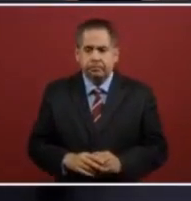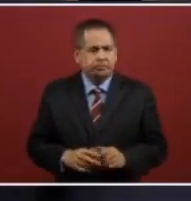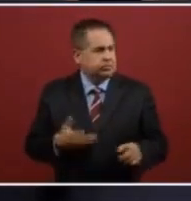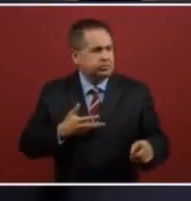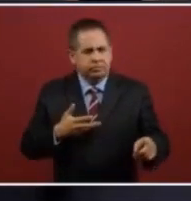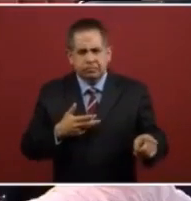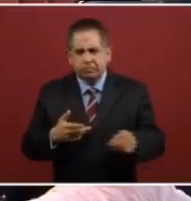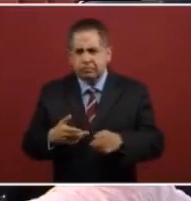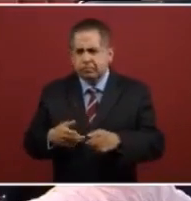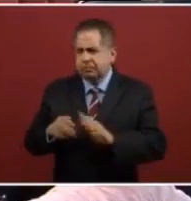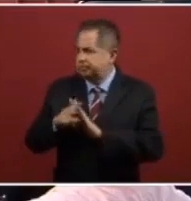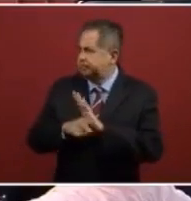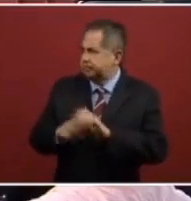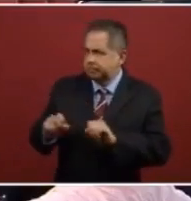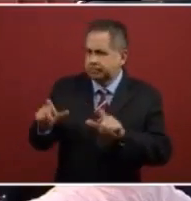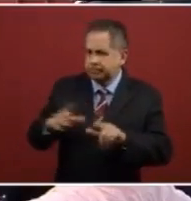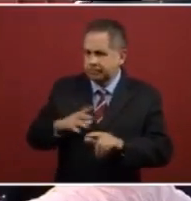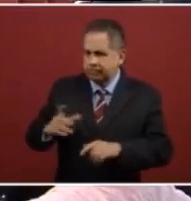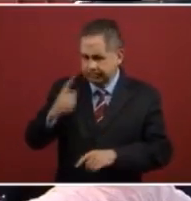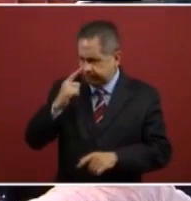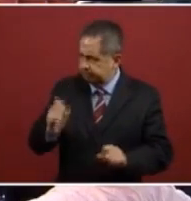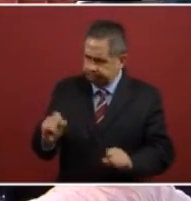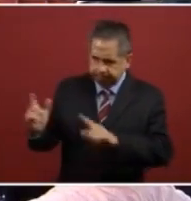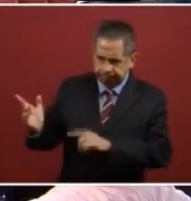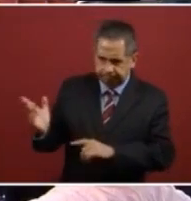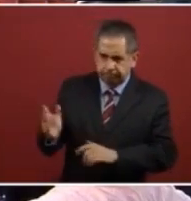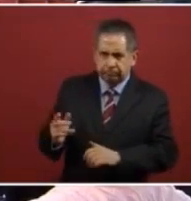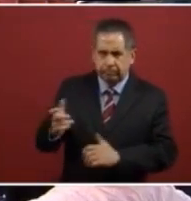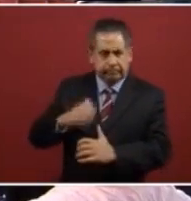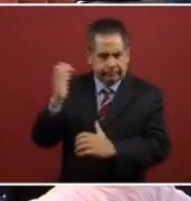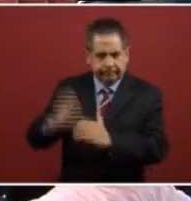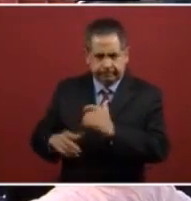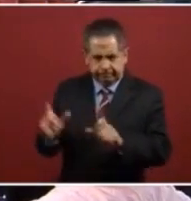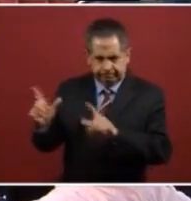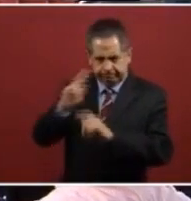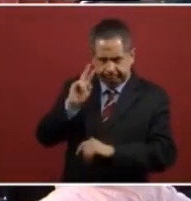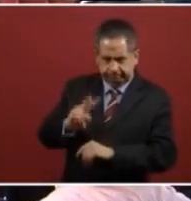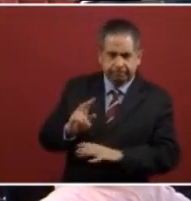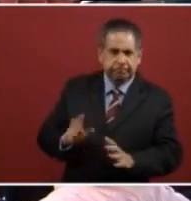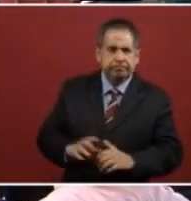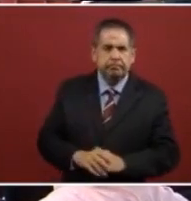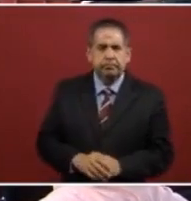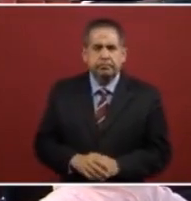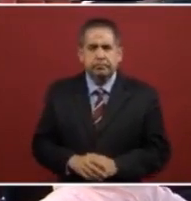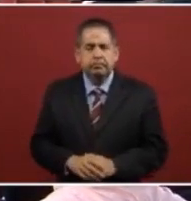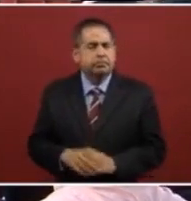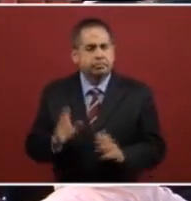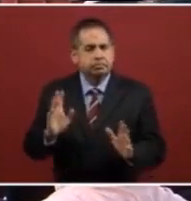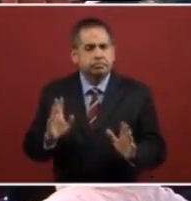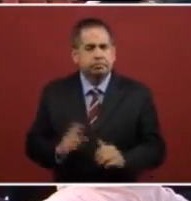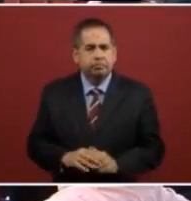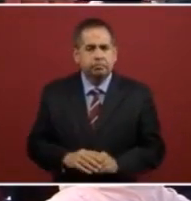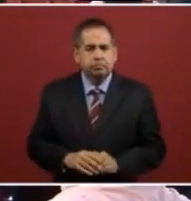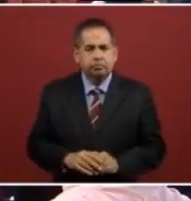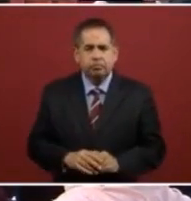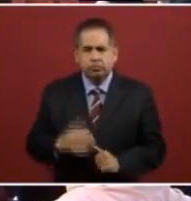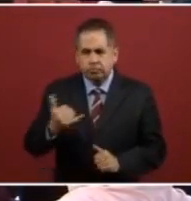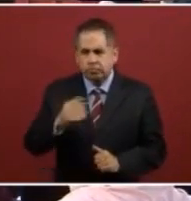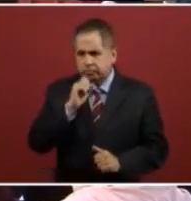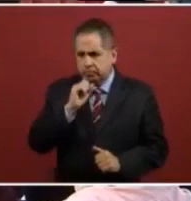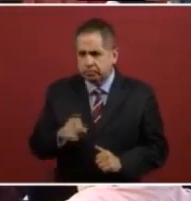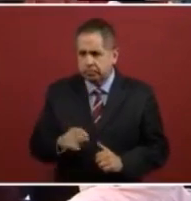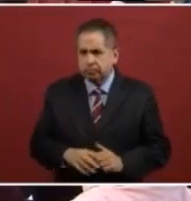el video? A ver, So con they eso terminamos. says Pero, we're going to end it with this video y